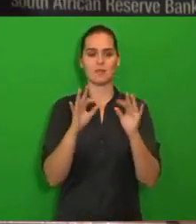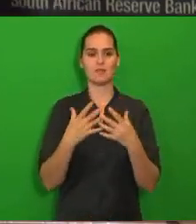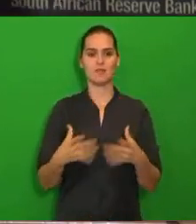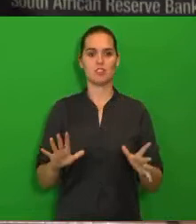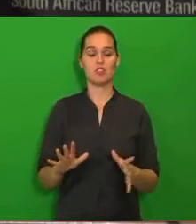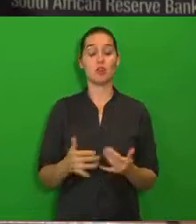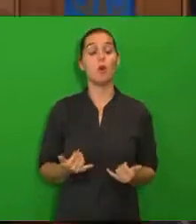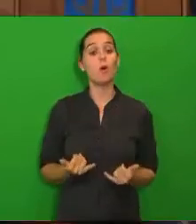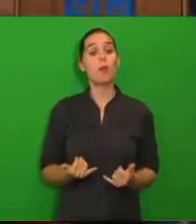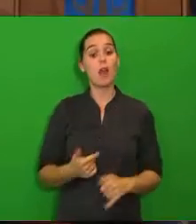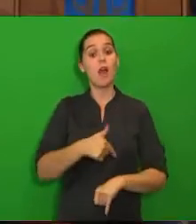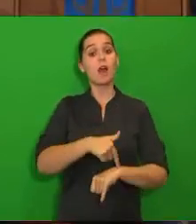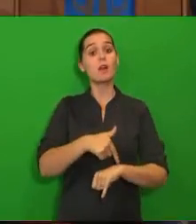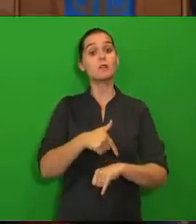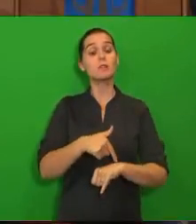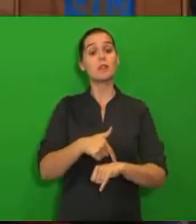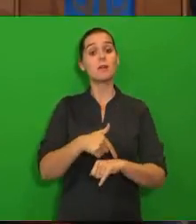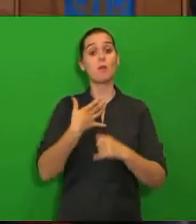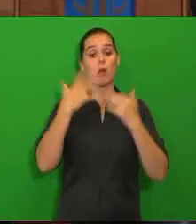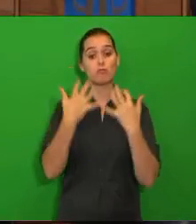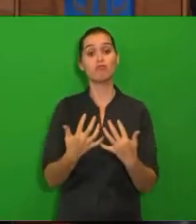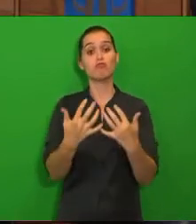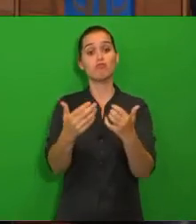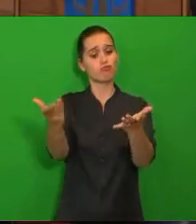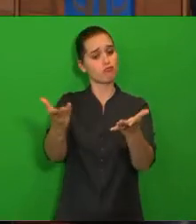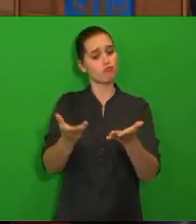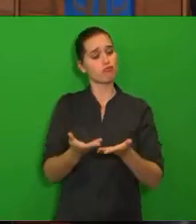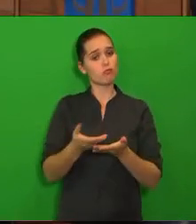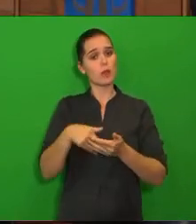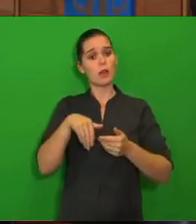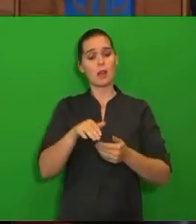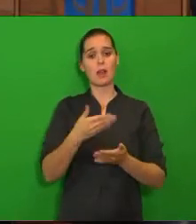stage, we would like to invite you to